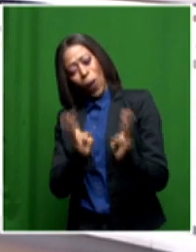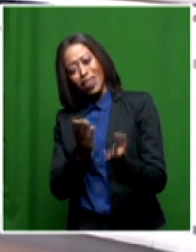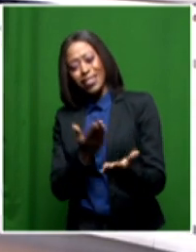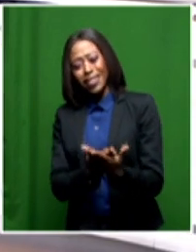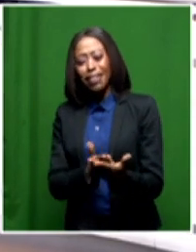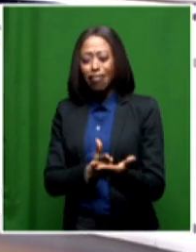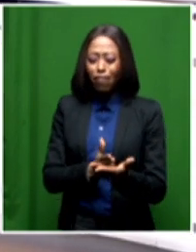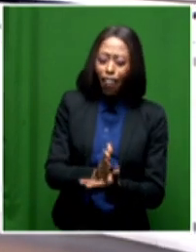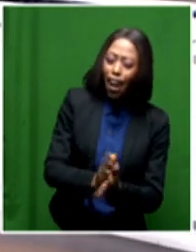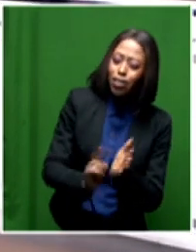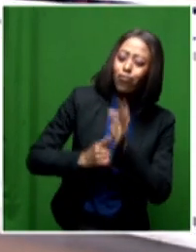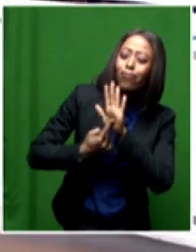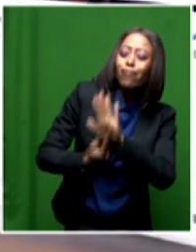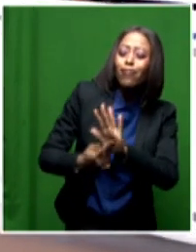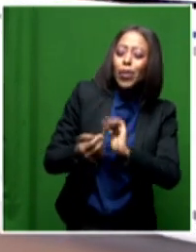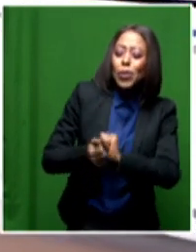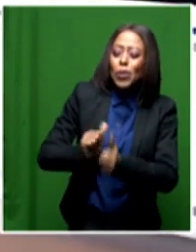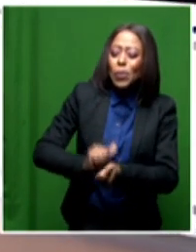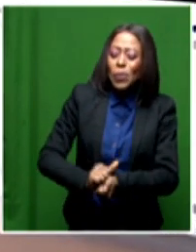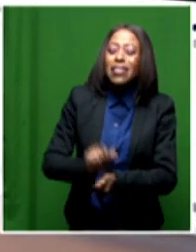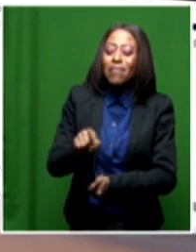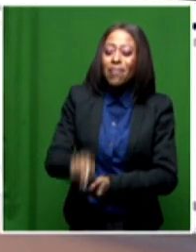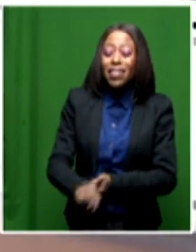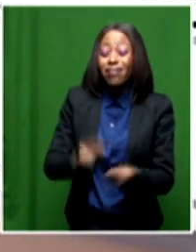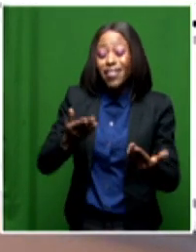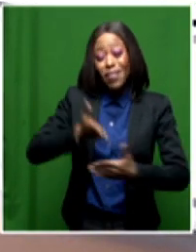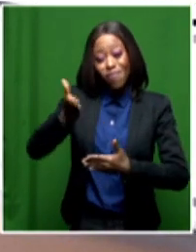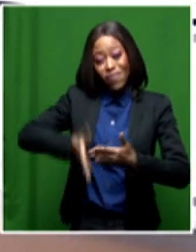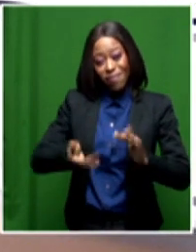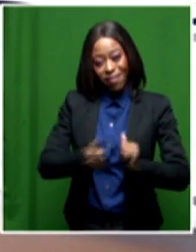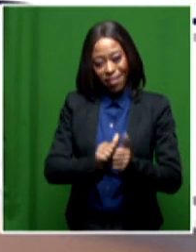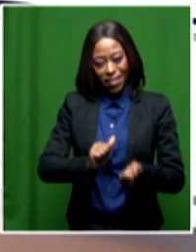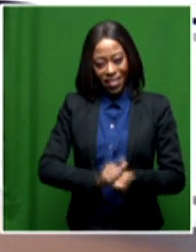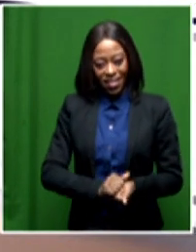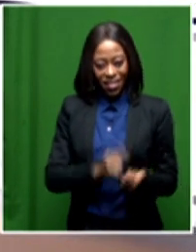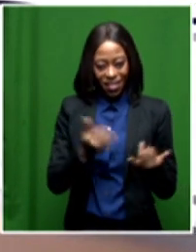Formula One race does come to South Africa. That's how we wrap up your sports bulletin in this hour.